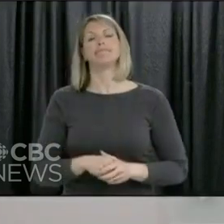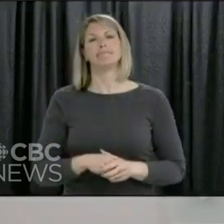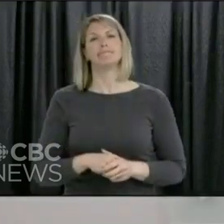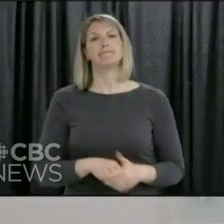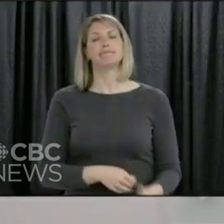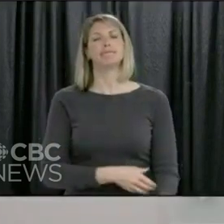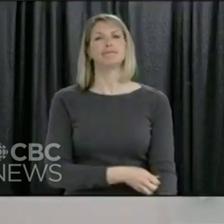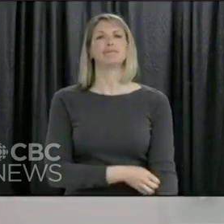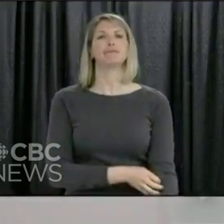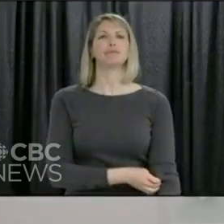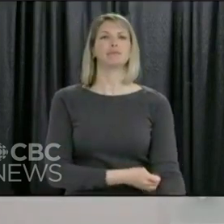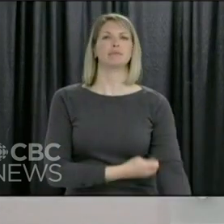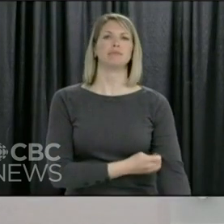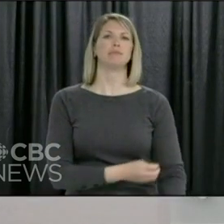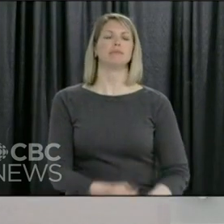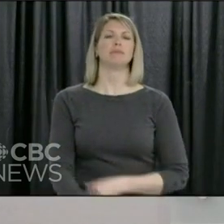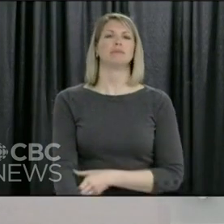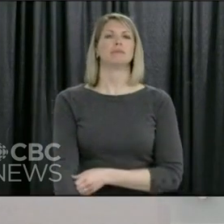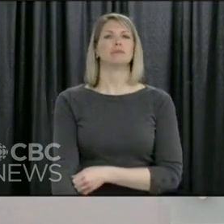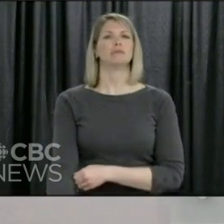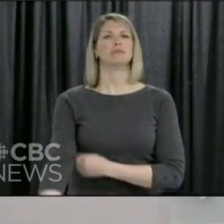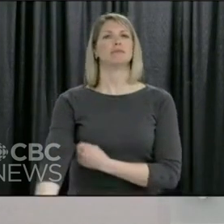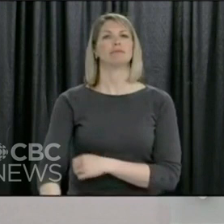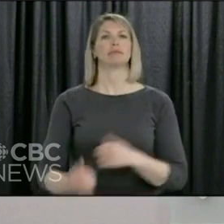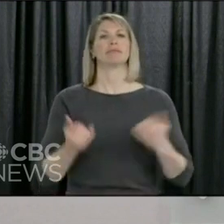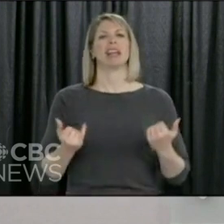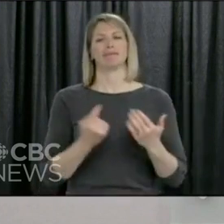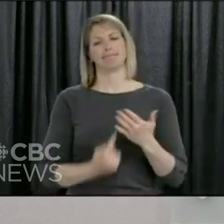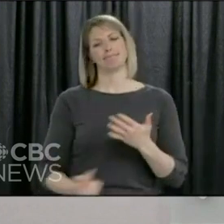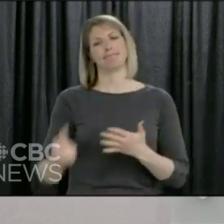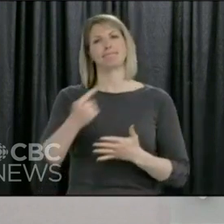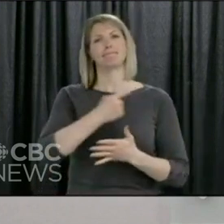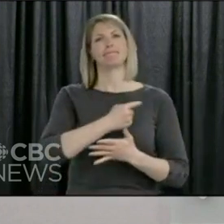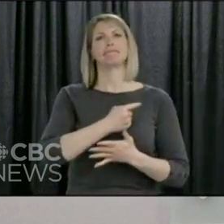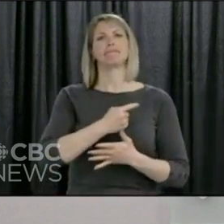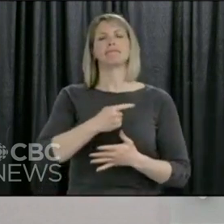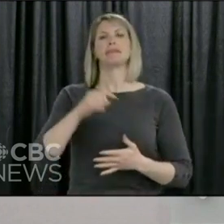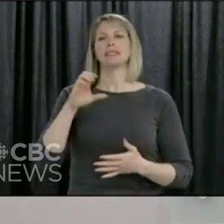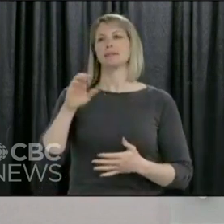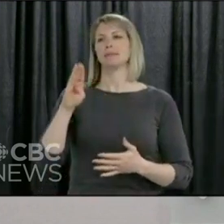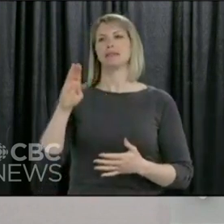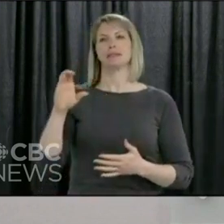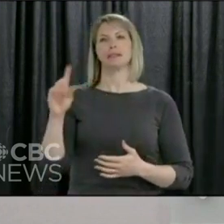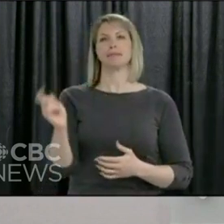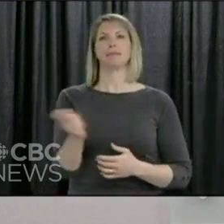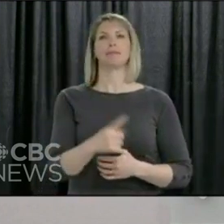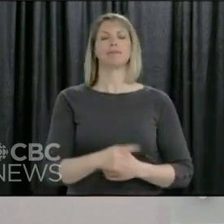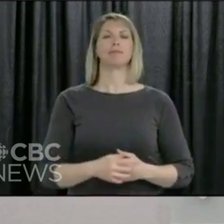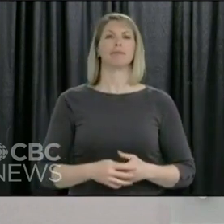Thank you, Premier. We'll now start a single line of questions, starting with Peter Cowan of CBC News. Please go ahead.